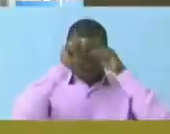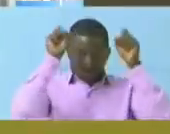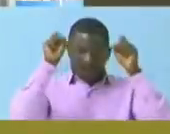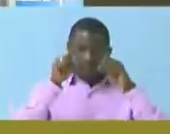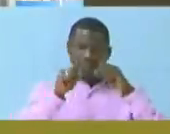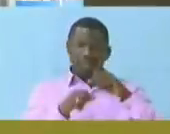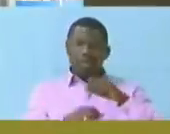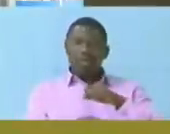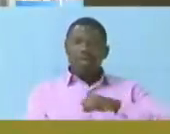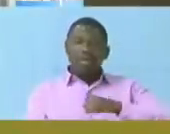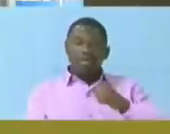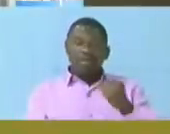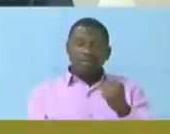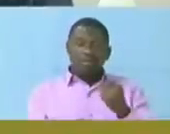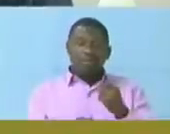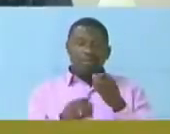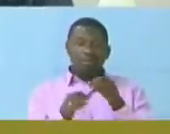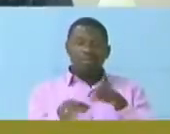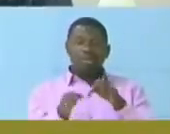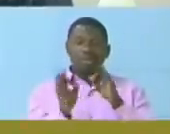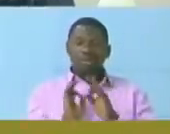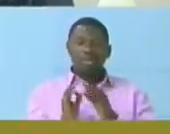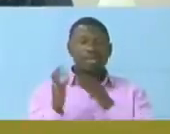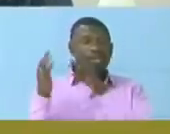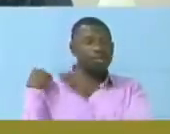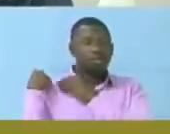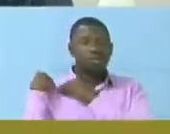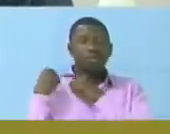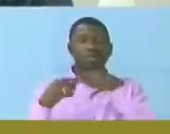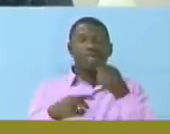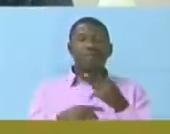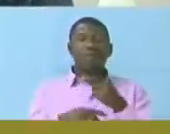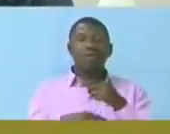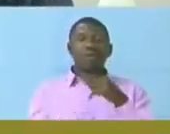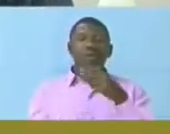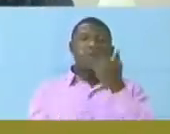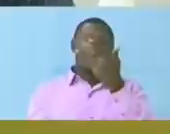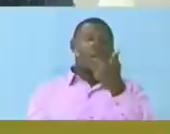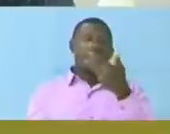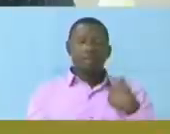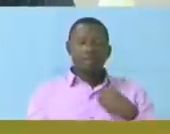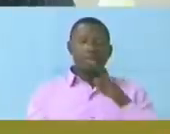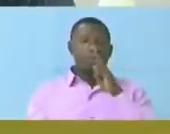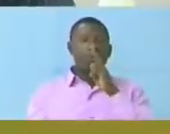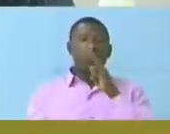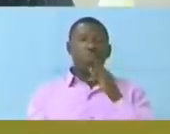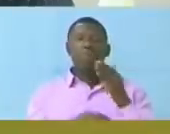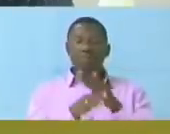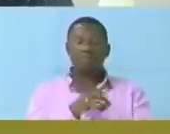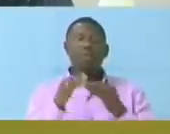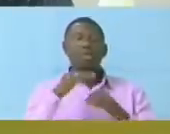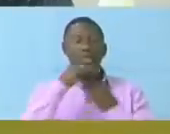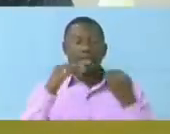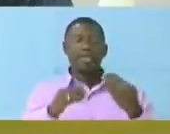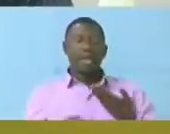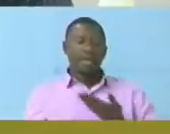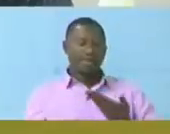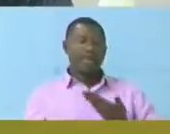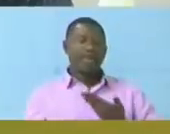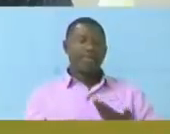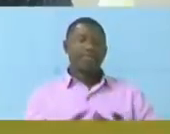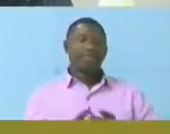about responsibility for the 8 who were killed. And on Gambia ma sakunda me lu ñom fa ne balanda ñi nala ko ñu